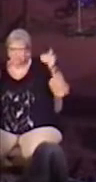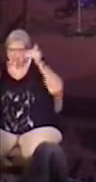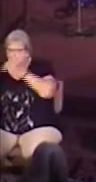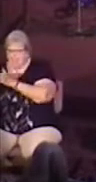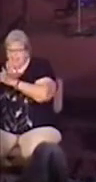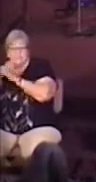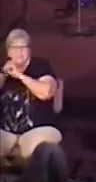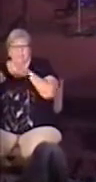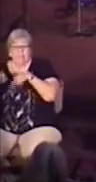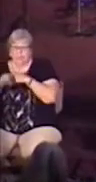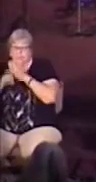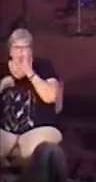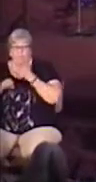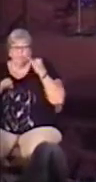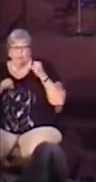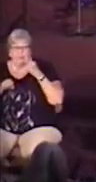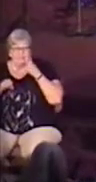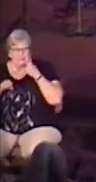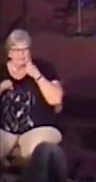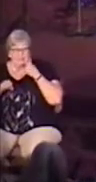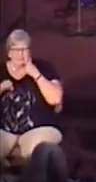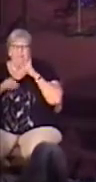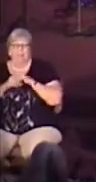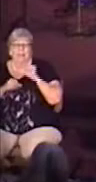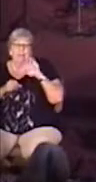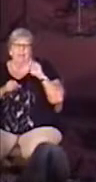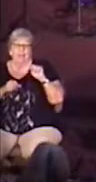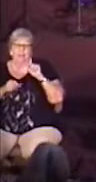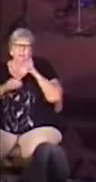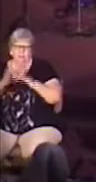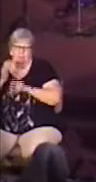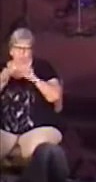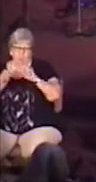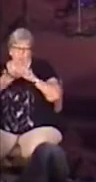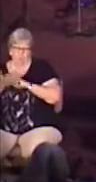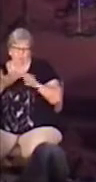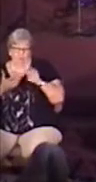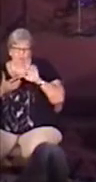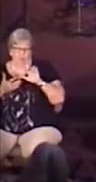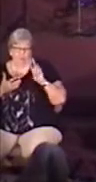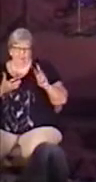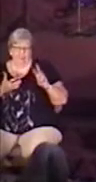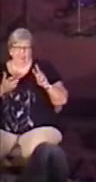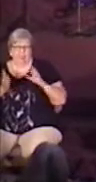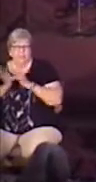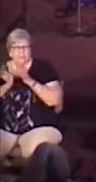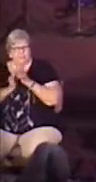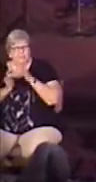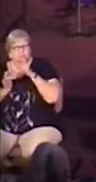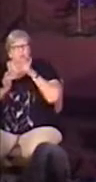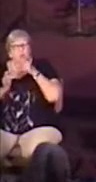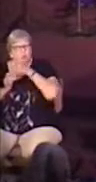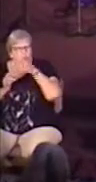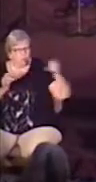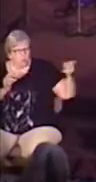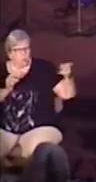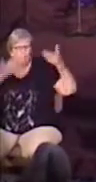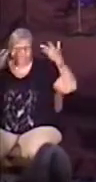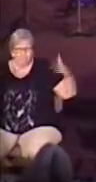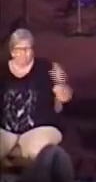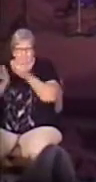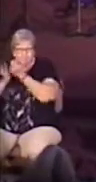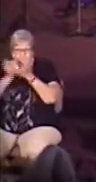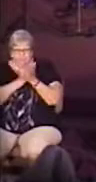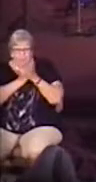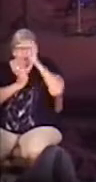Israel. And he climactically says in Acts chapter 2, verse 36, this Jesus whom you have crucified, God has